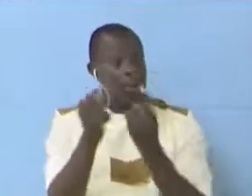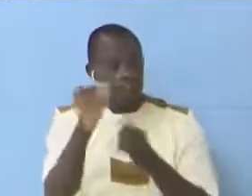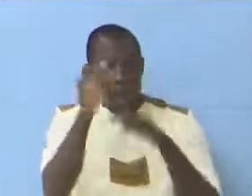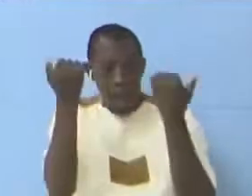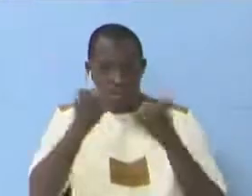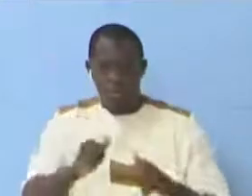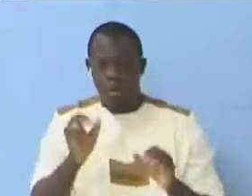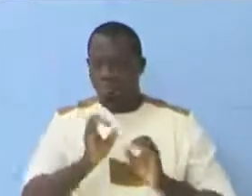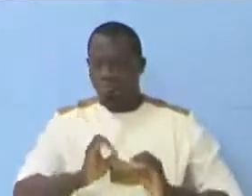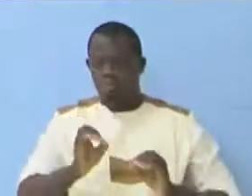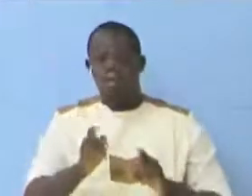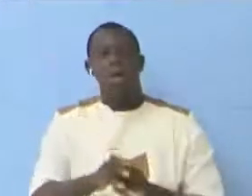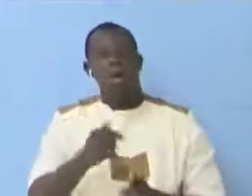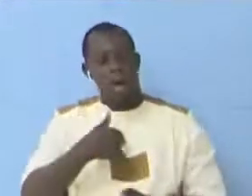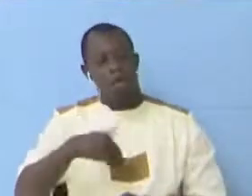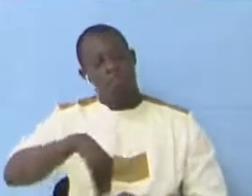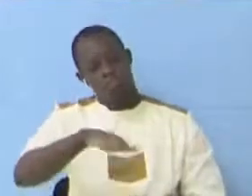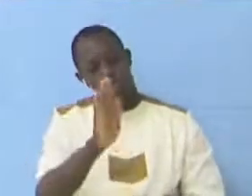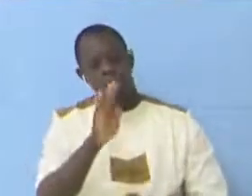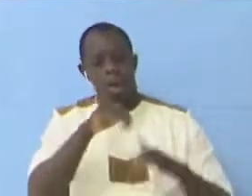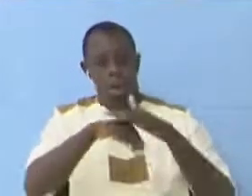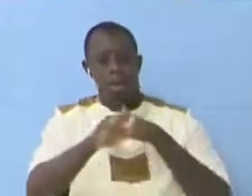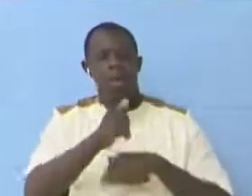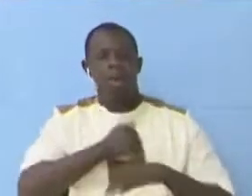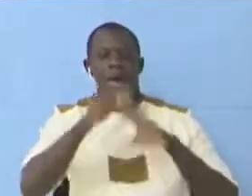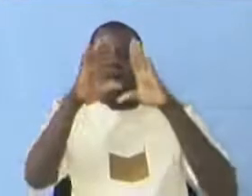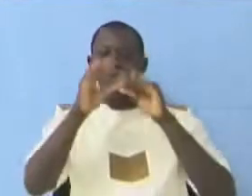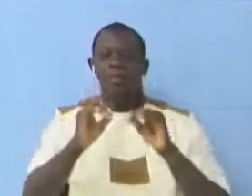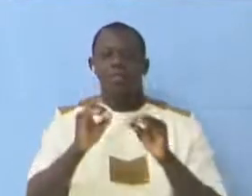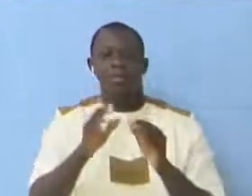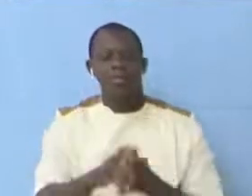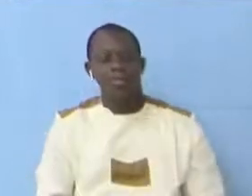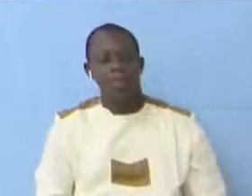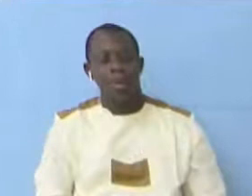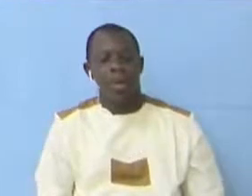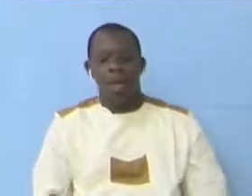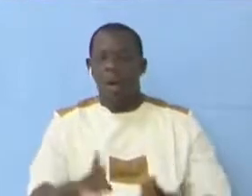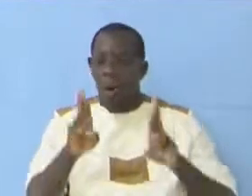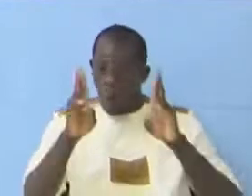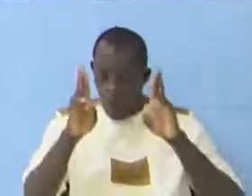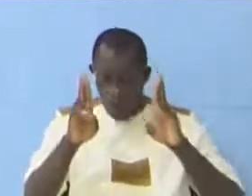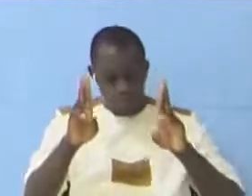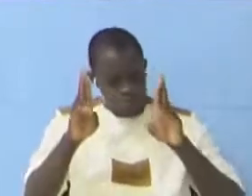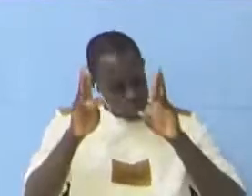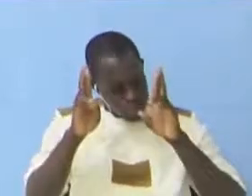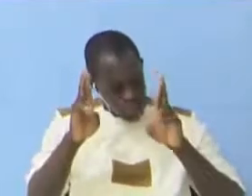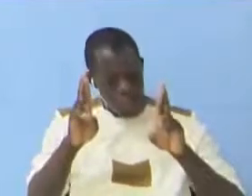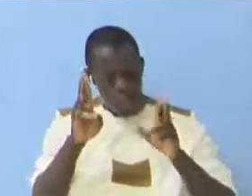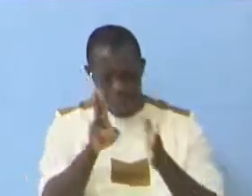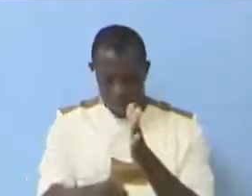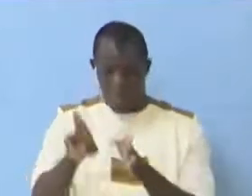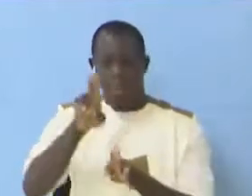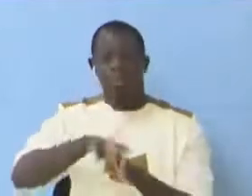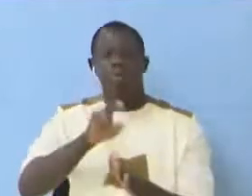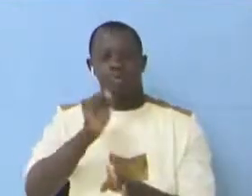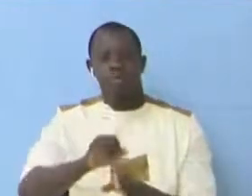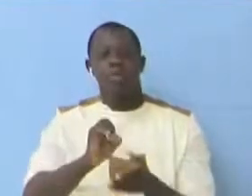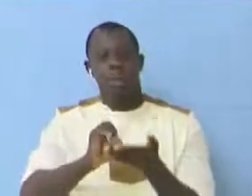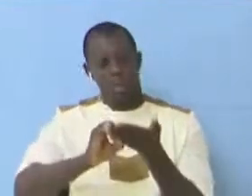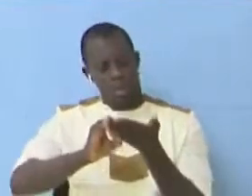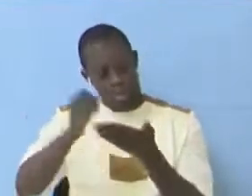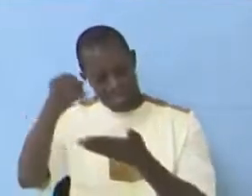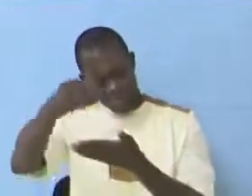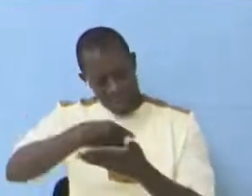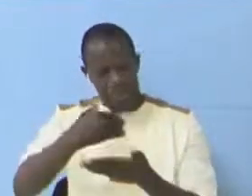xew na. I went to my office, ci la dem ca suma office. hoping that a report will be submitted to